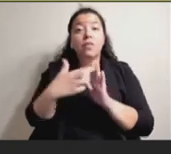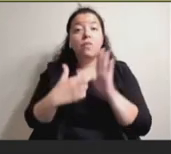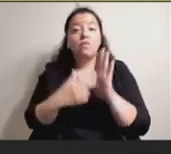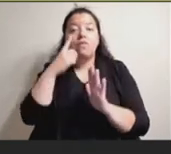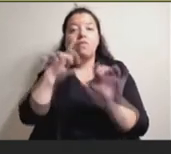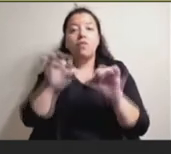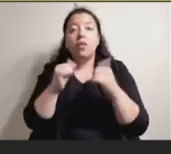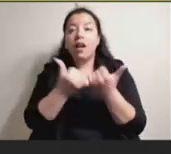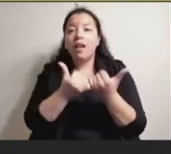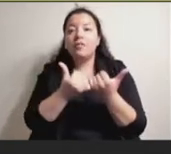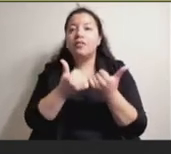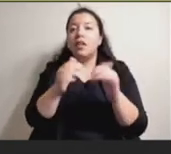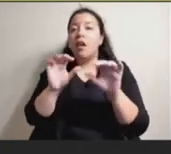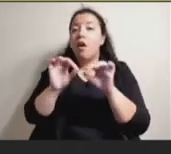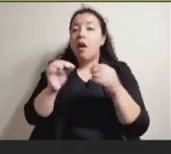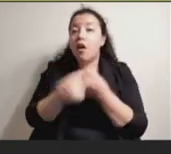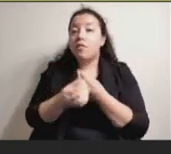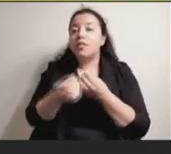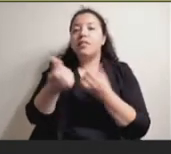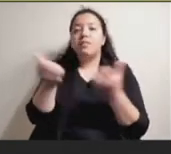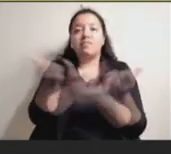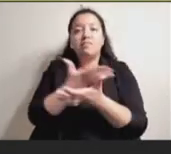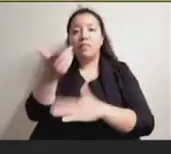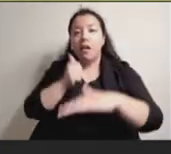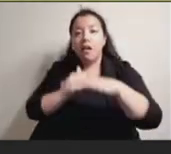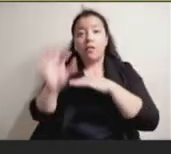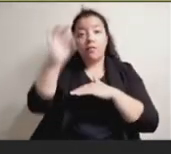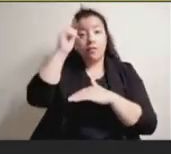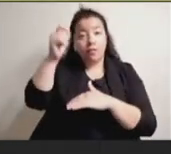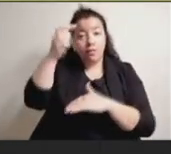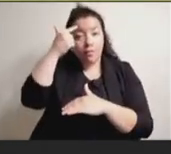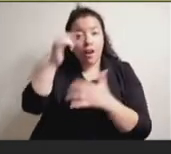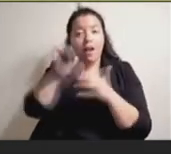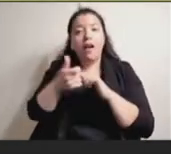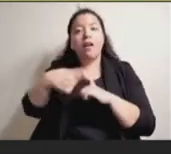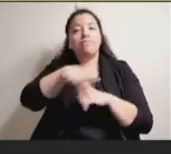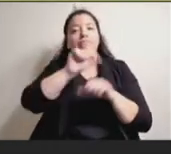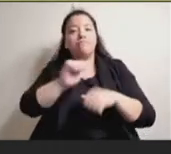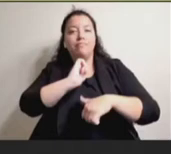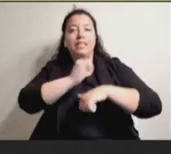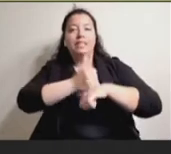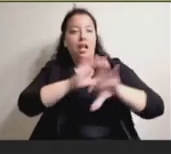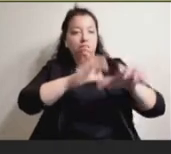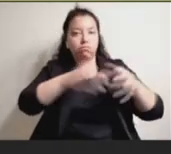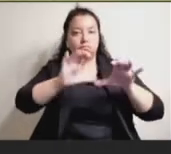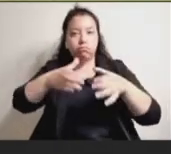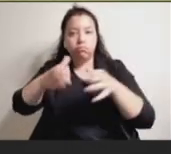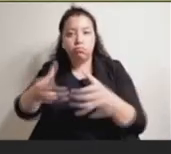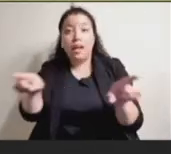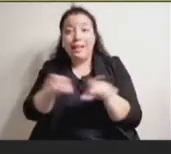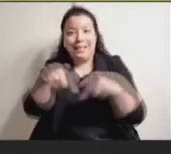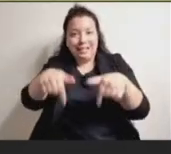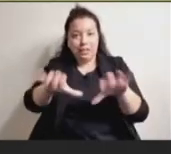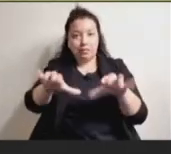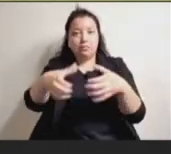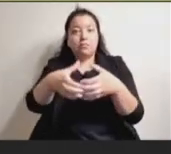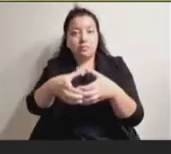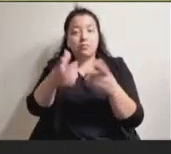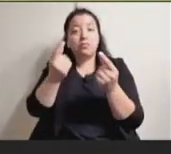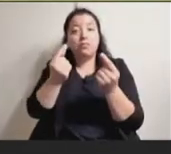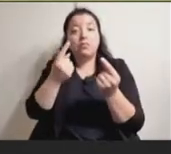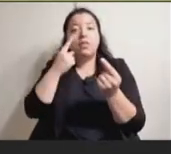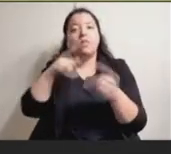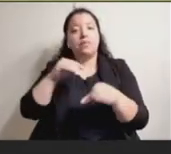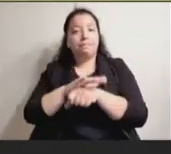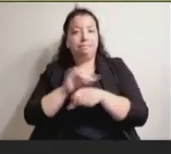or offices of the federal government can establish or control committees or groups like this one to obtain advice or recommendations.